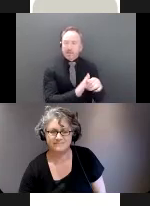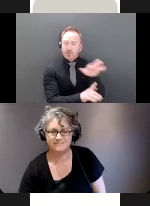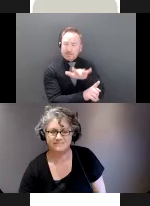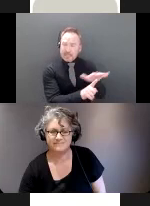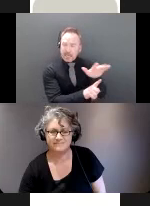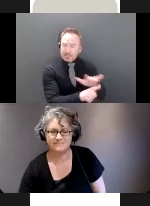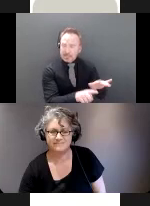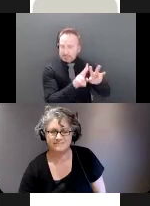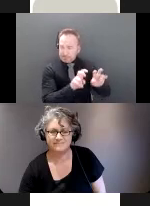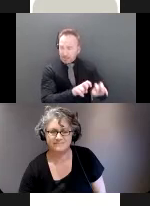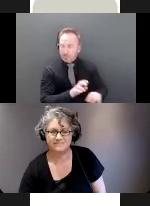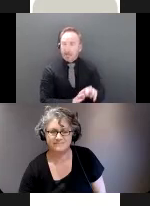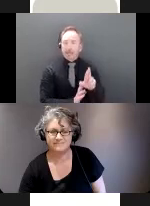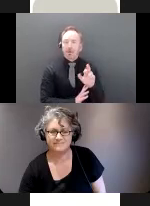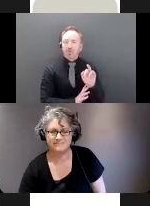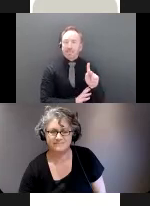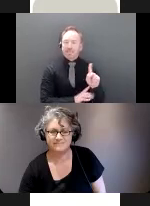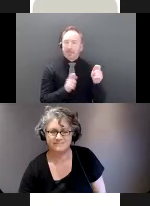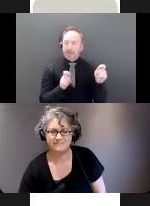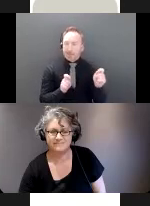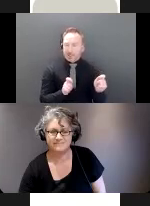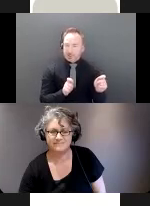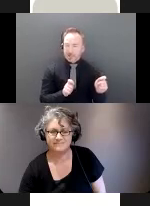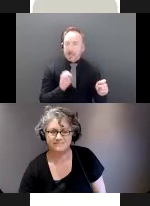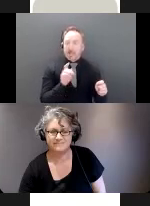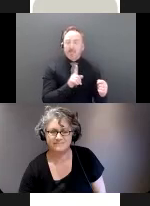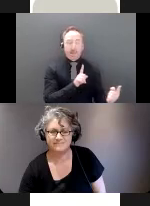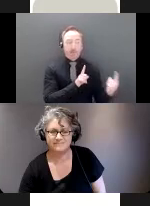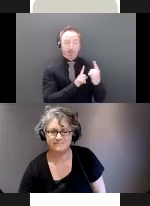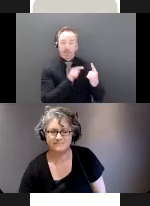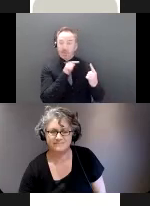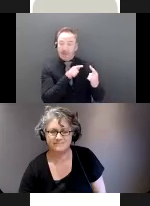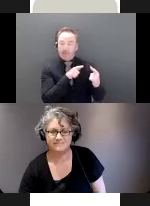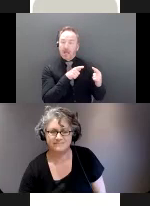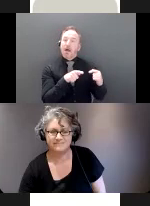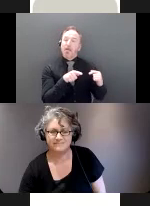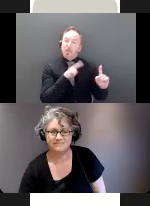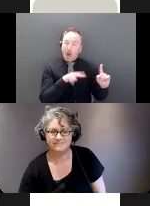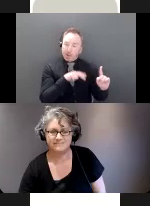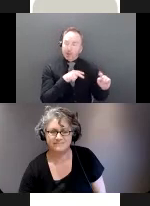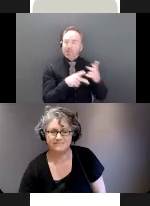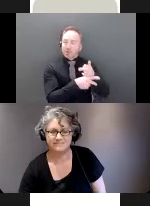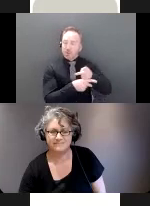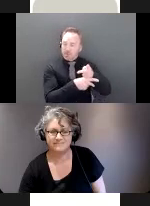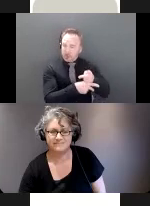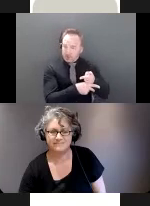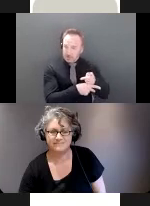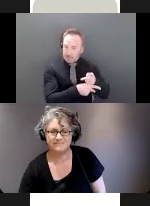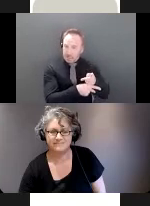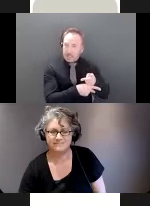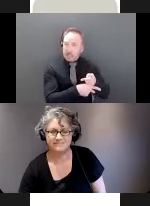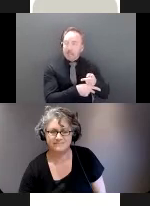management, which includes really the perpetrator monitoring and supervision. So that becomes quite nuanced when he